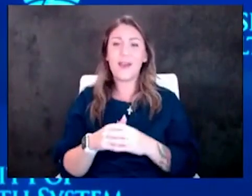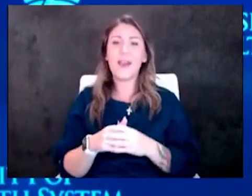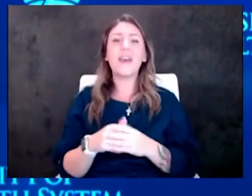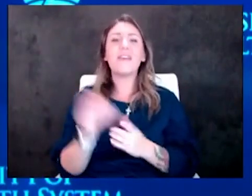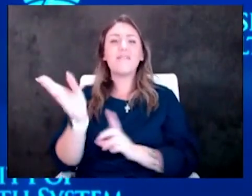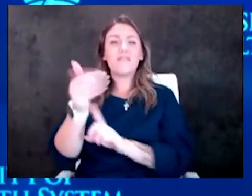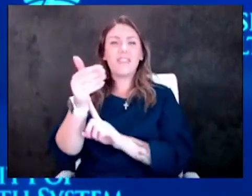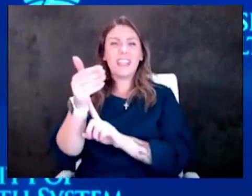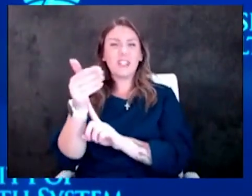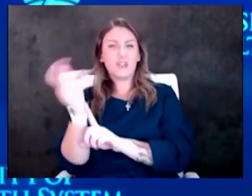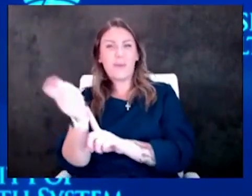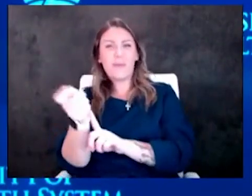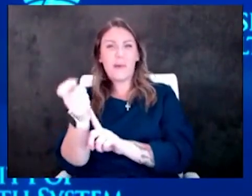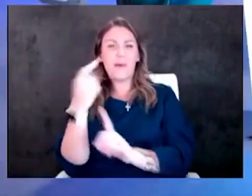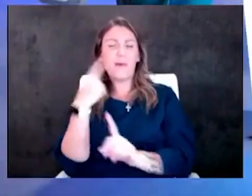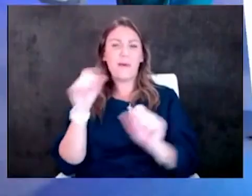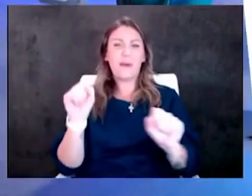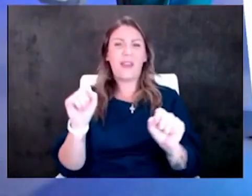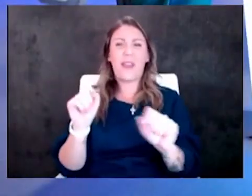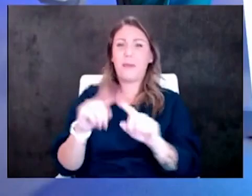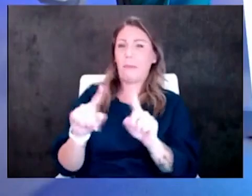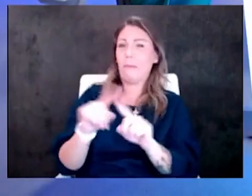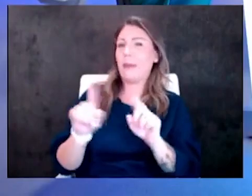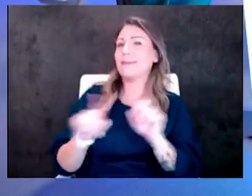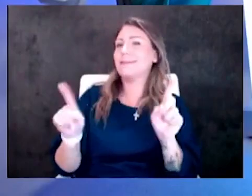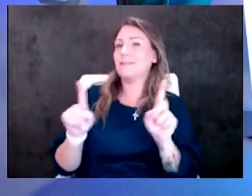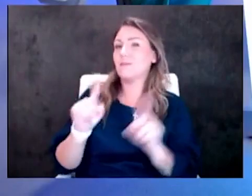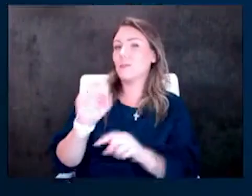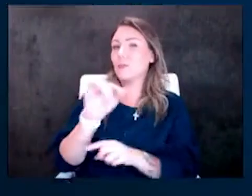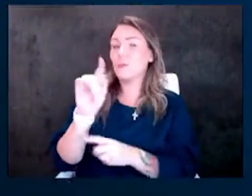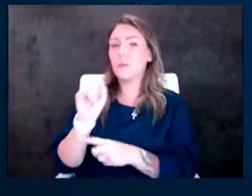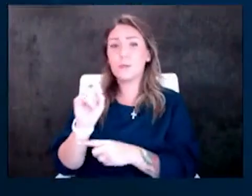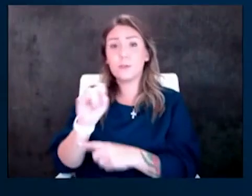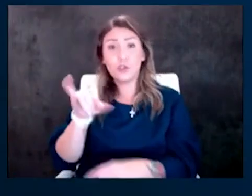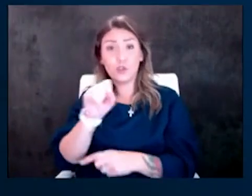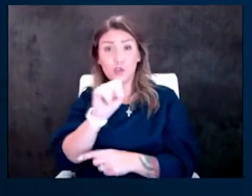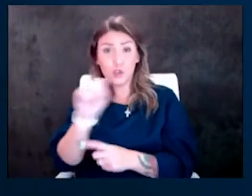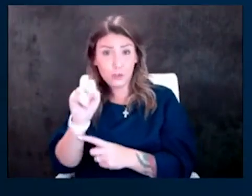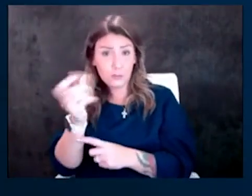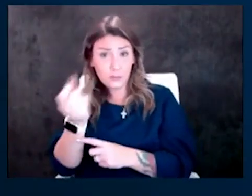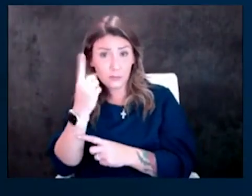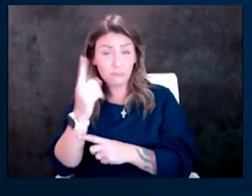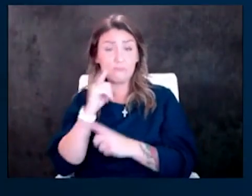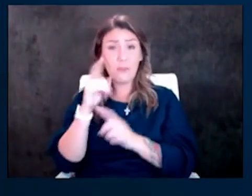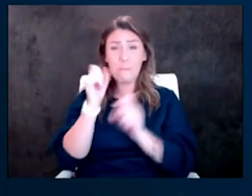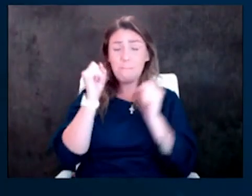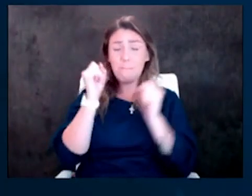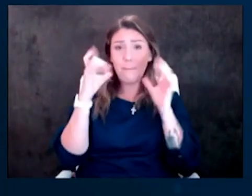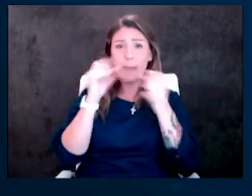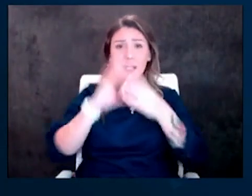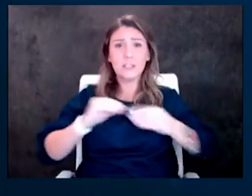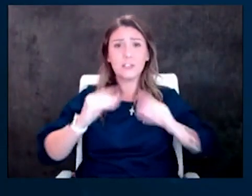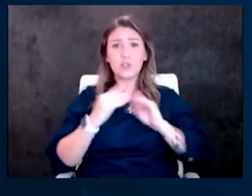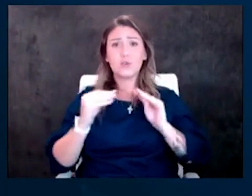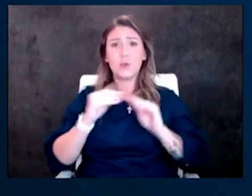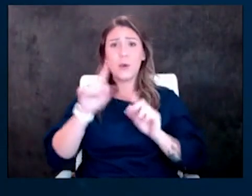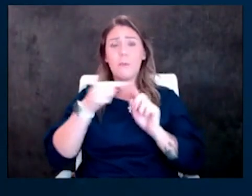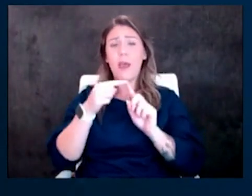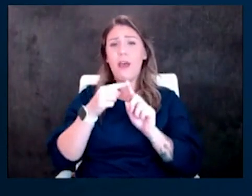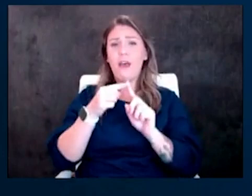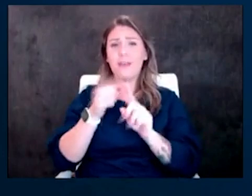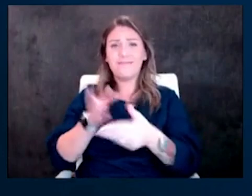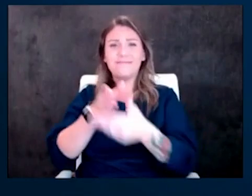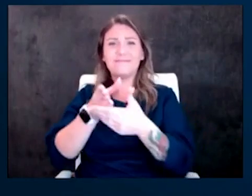the tools that you all are using. Jess, I understand, though, that we have an amazing story about the intersection of faith, hope, and science. And just to